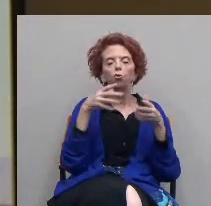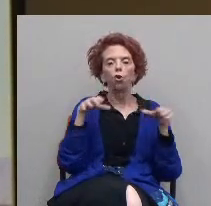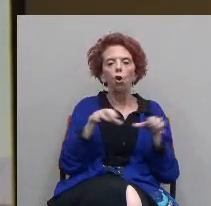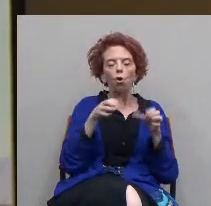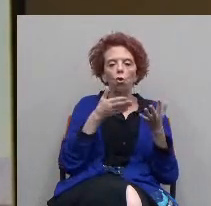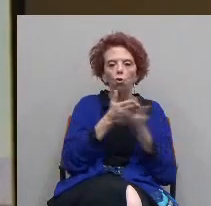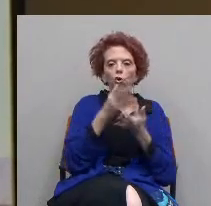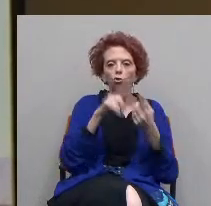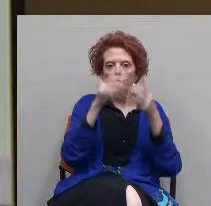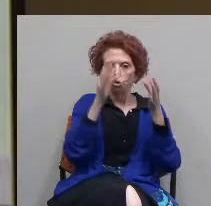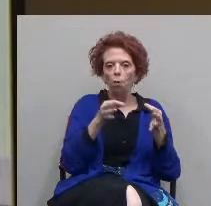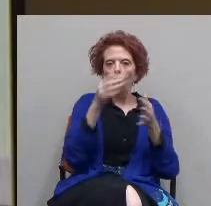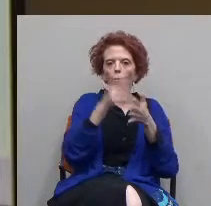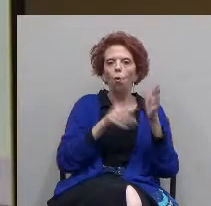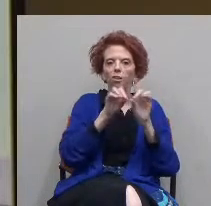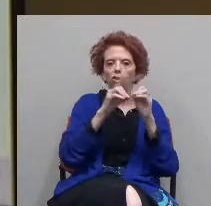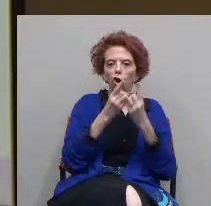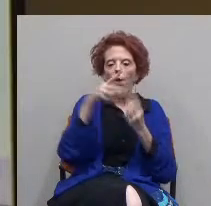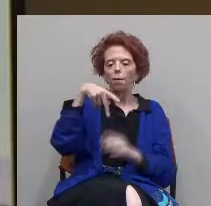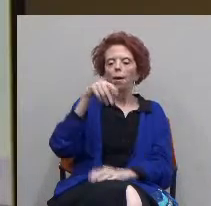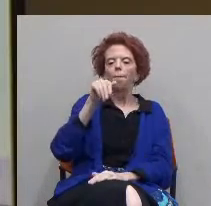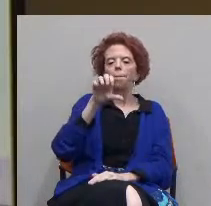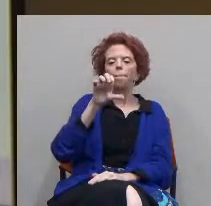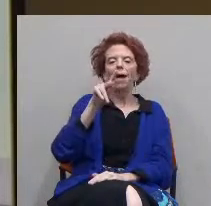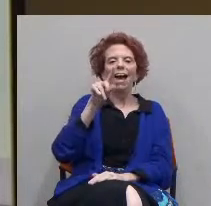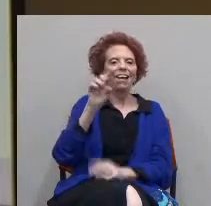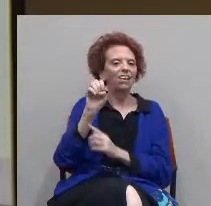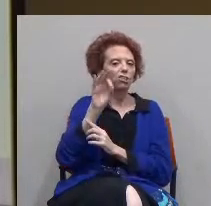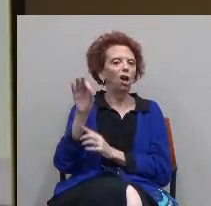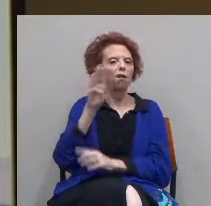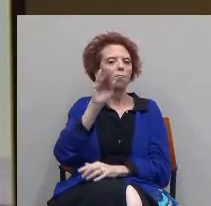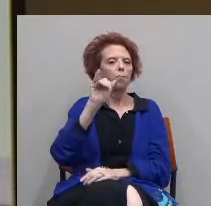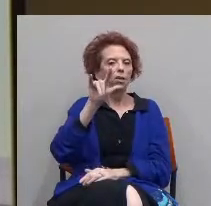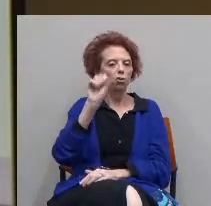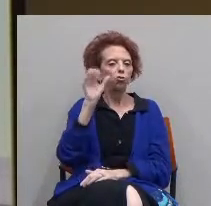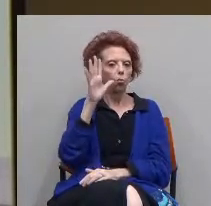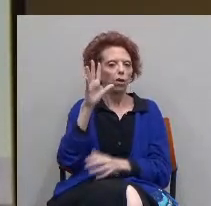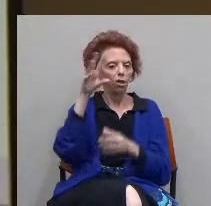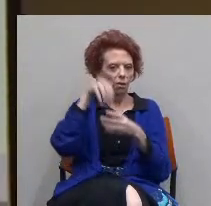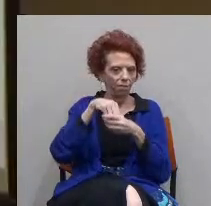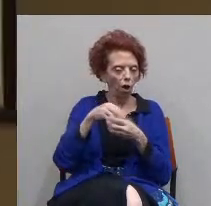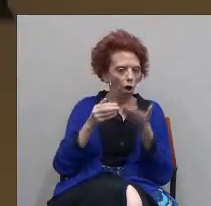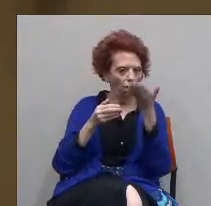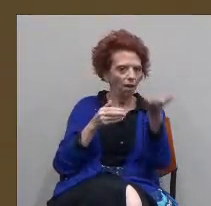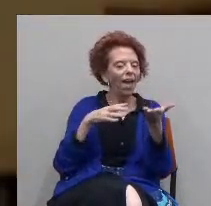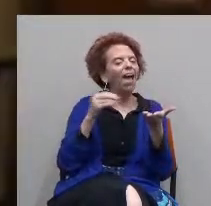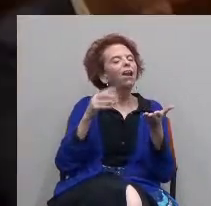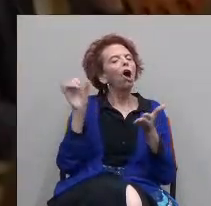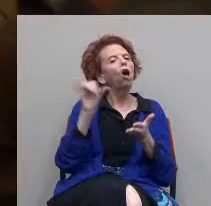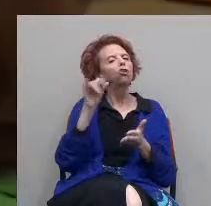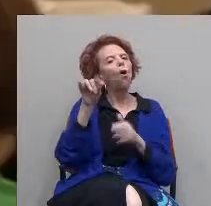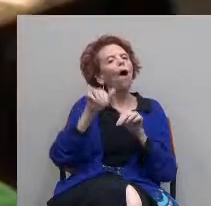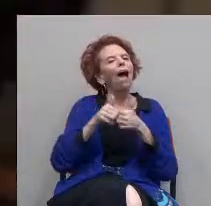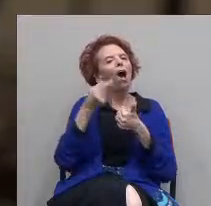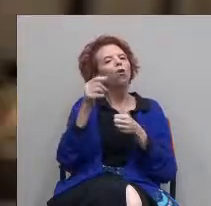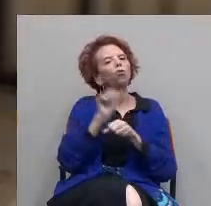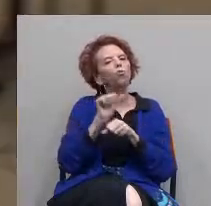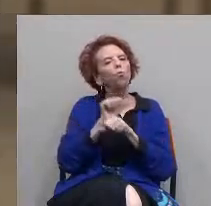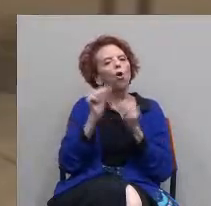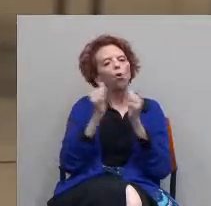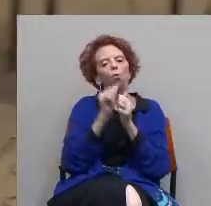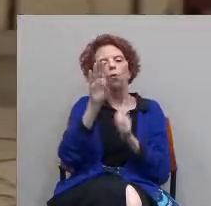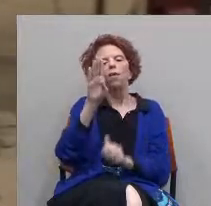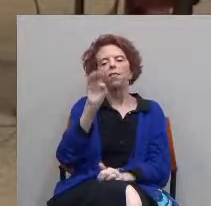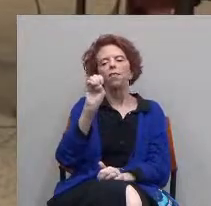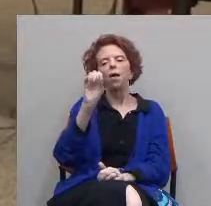for determining what the department's package of bills is going to contain, and then also how you work with BESE in